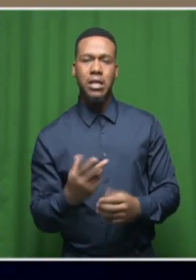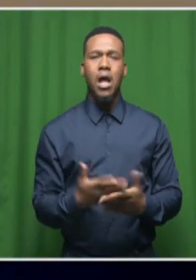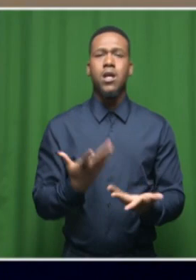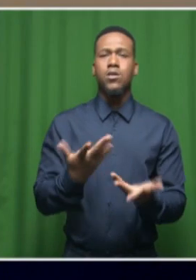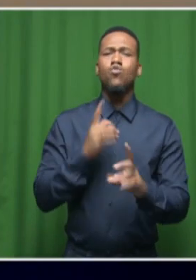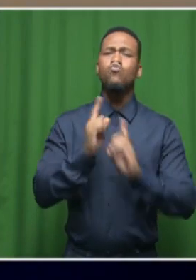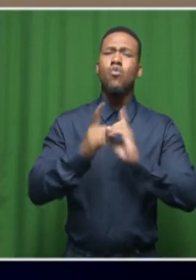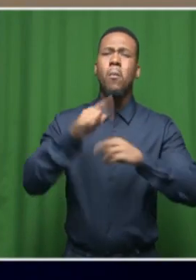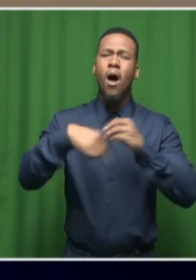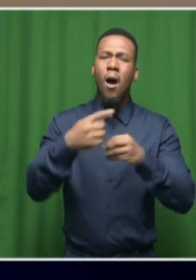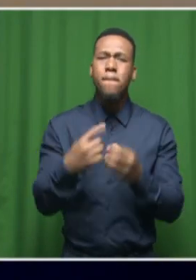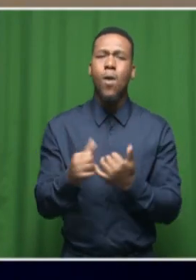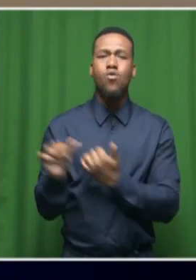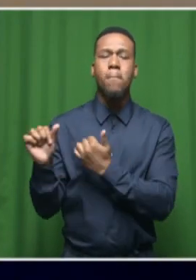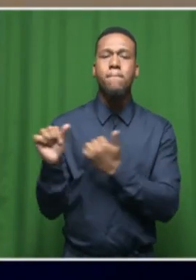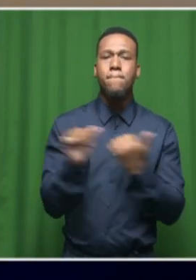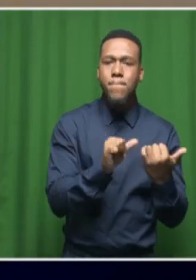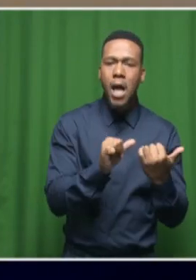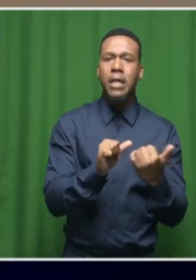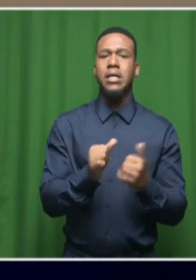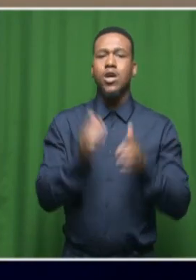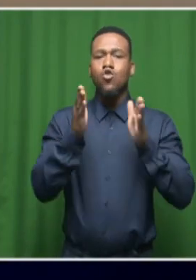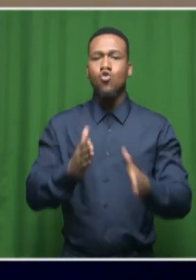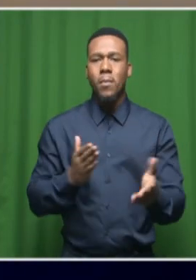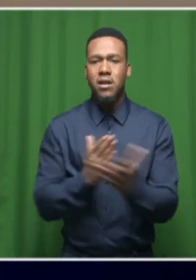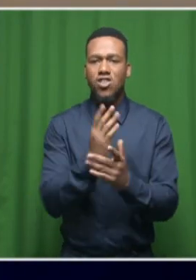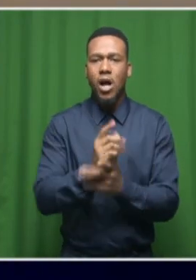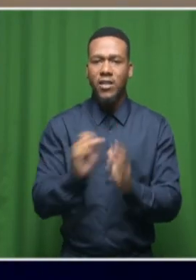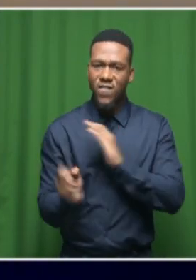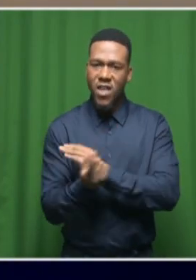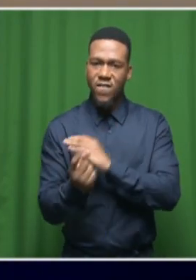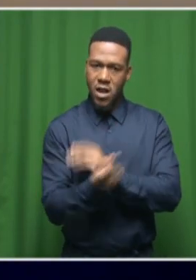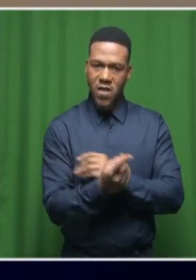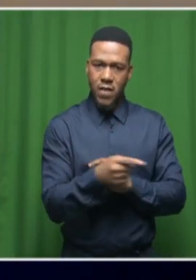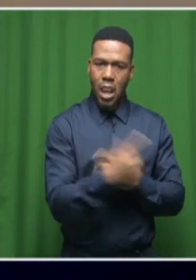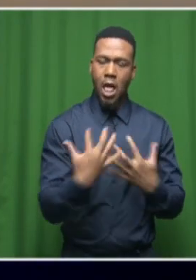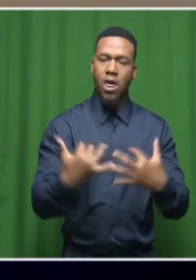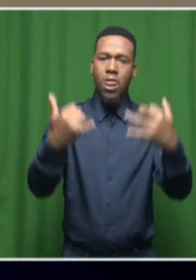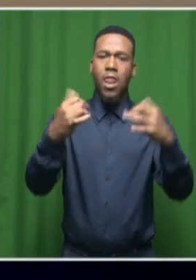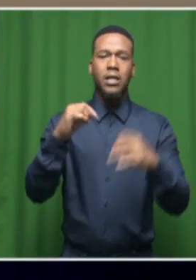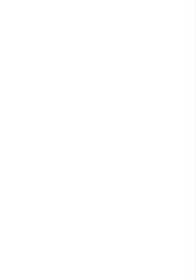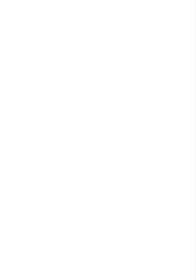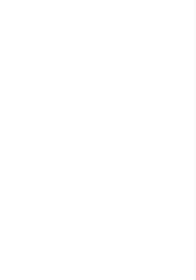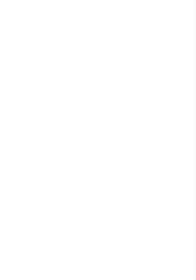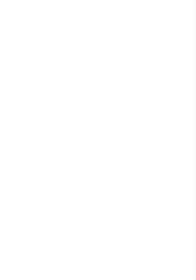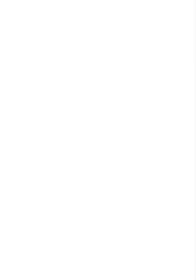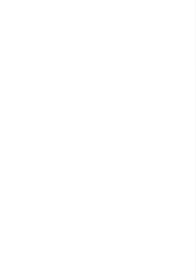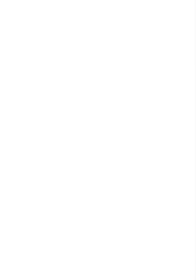the return of their Human Rights Festival that's taking place next weekend.